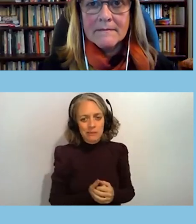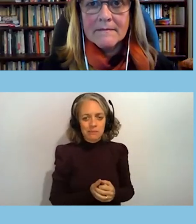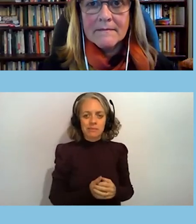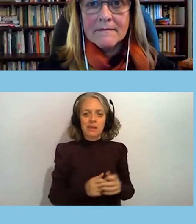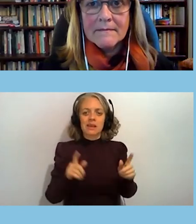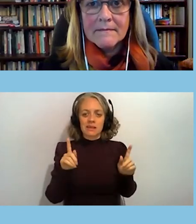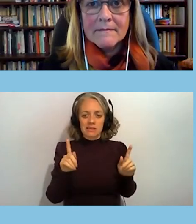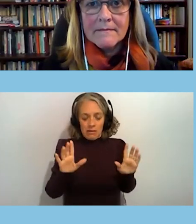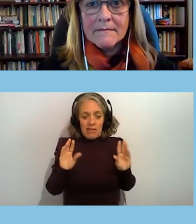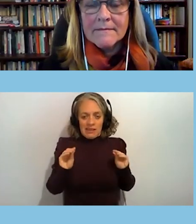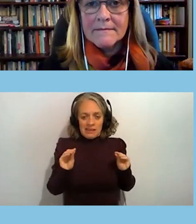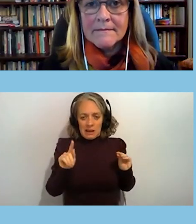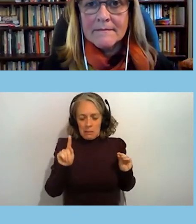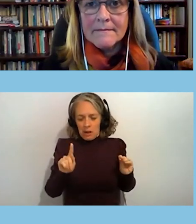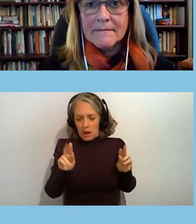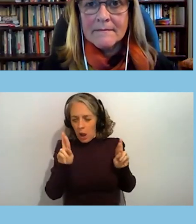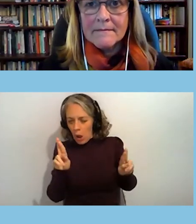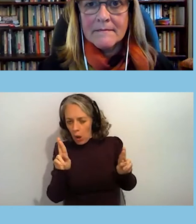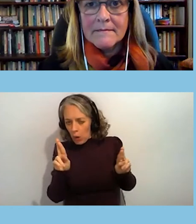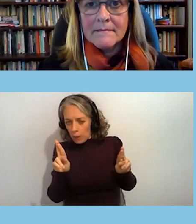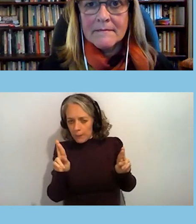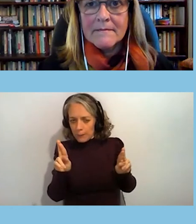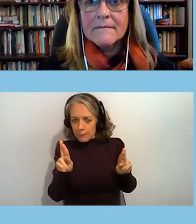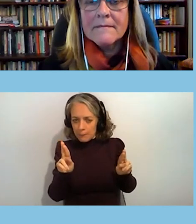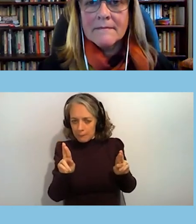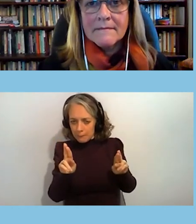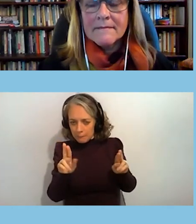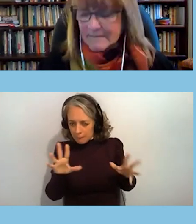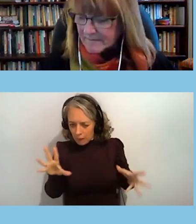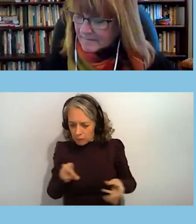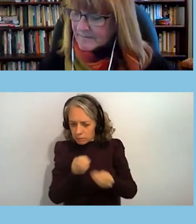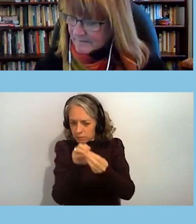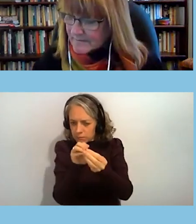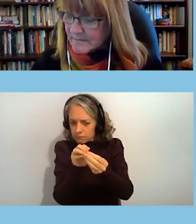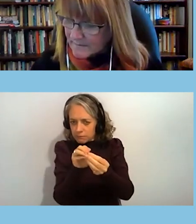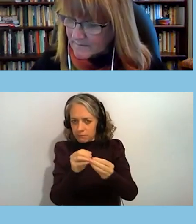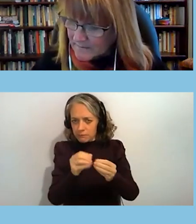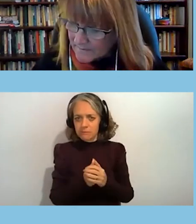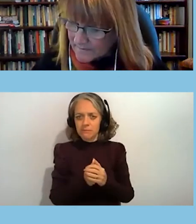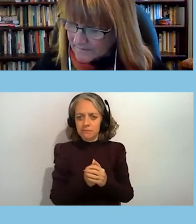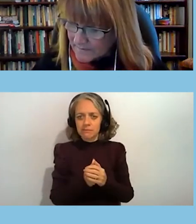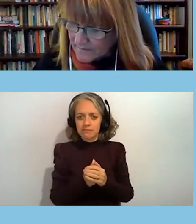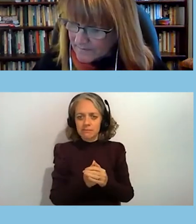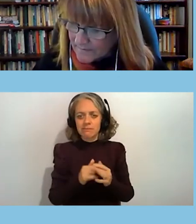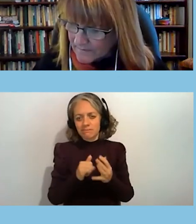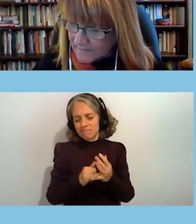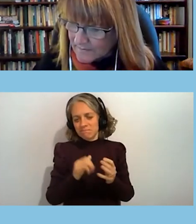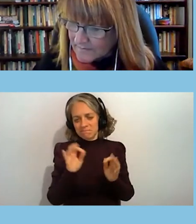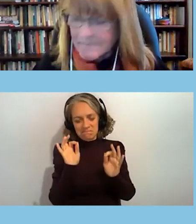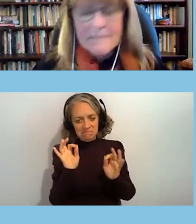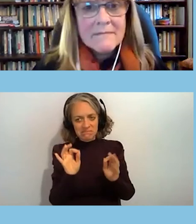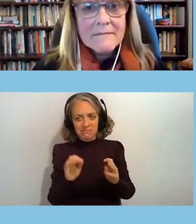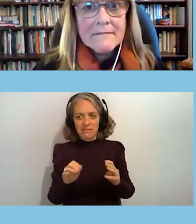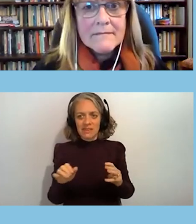I hope that that kind of brings all the different threads together. It absolutely does, Louise. I feel like I